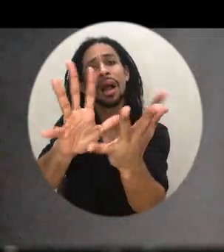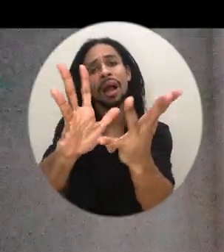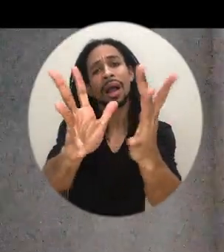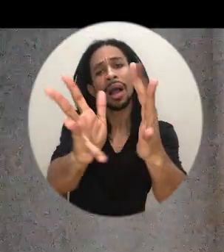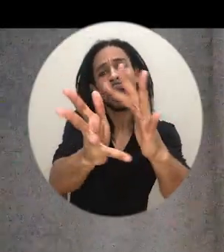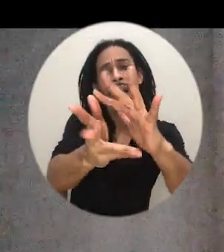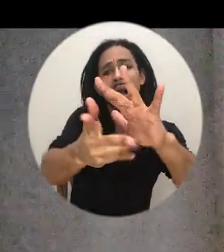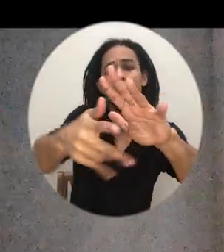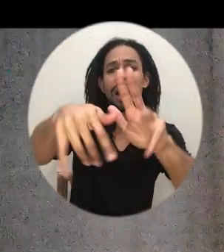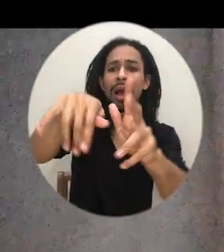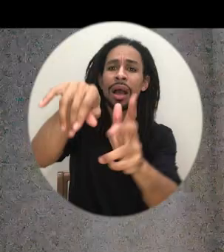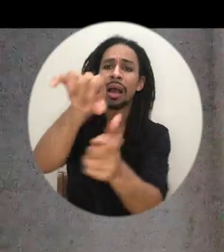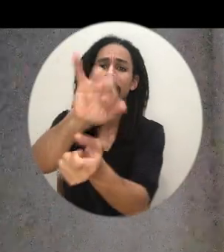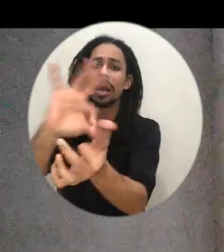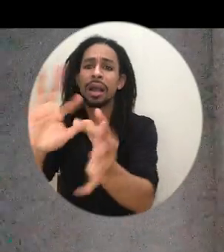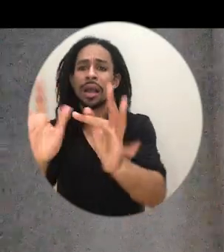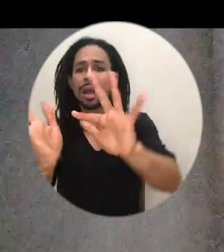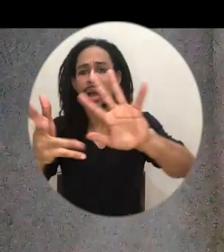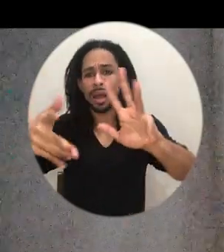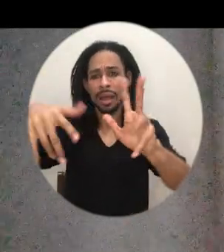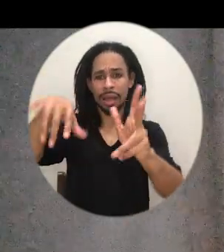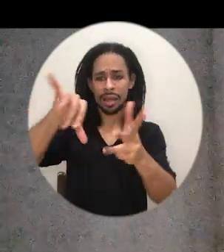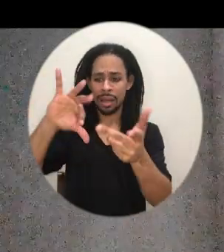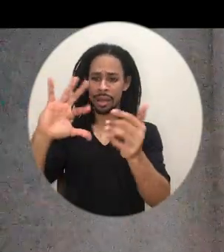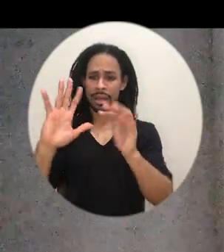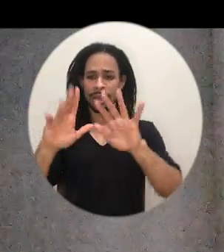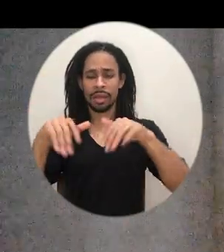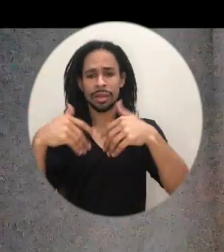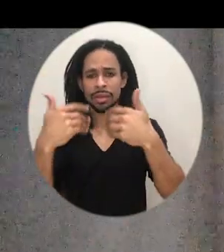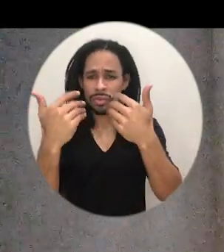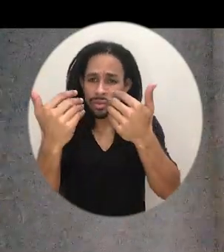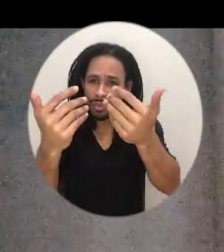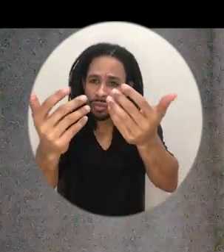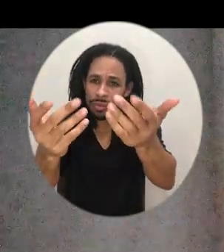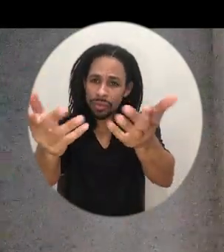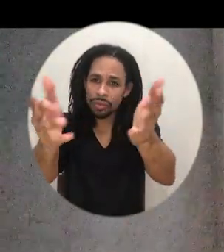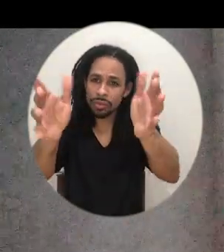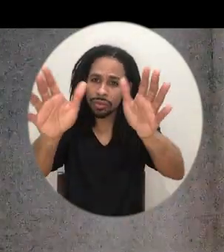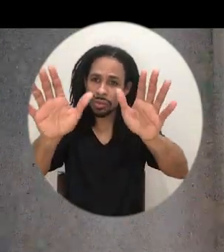As she plays, I pace back and forth on the foreground,